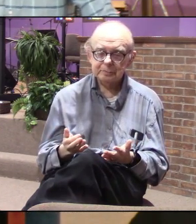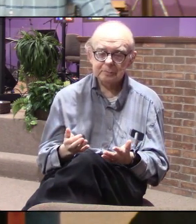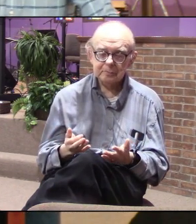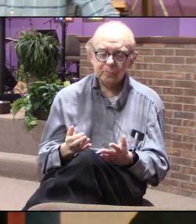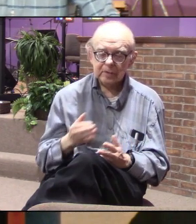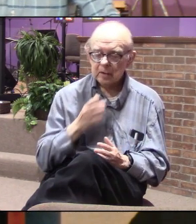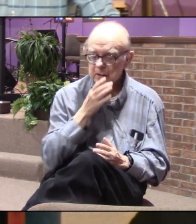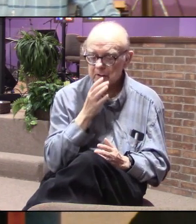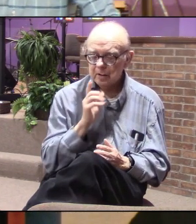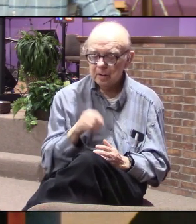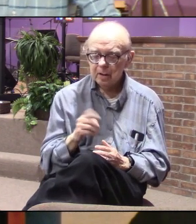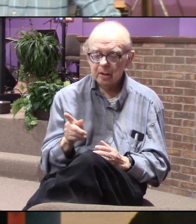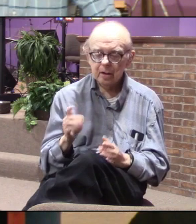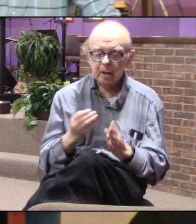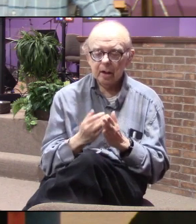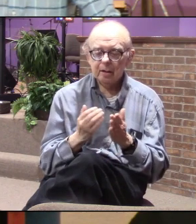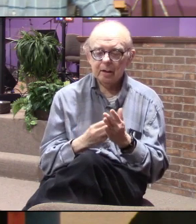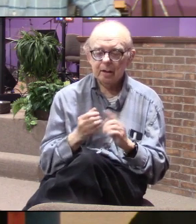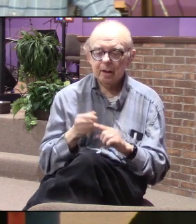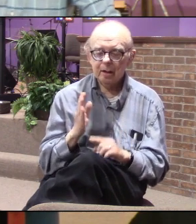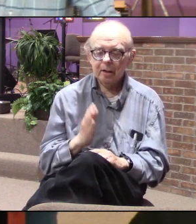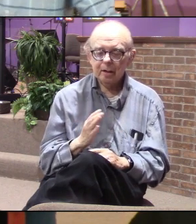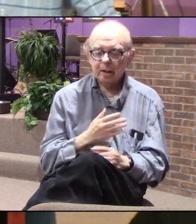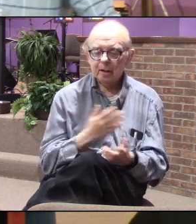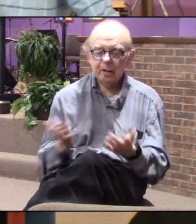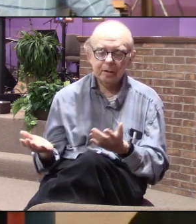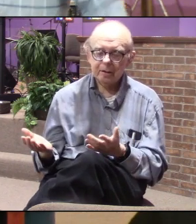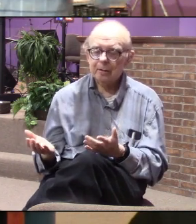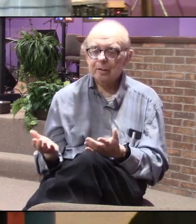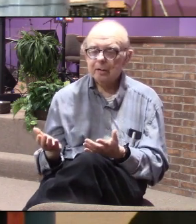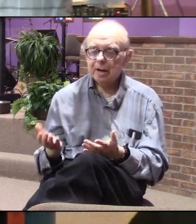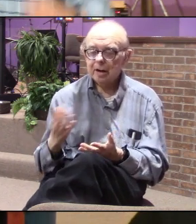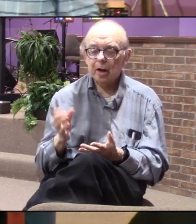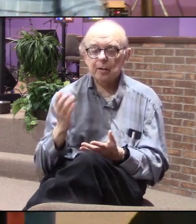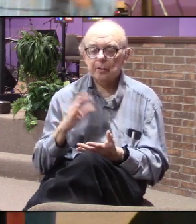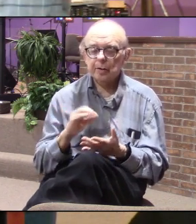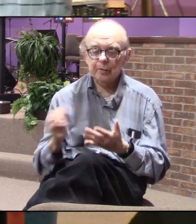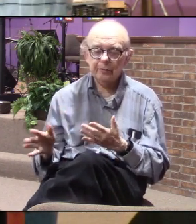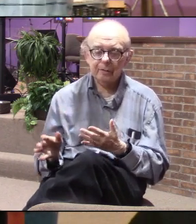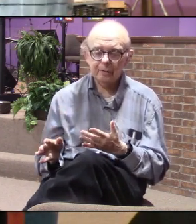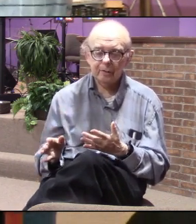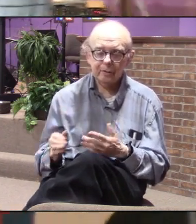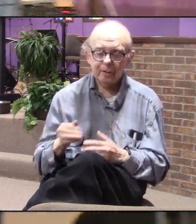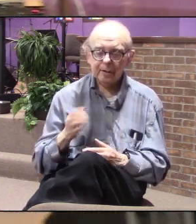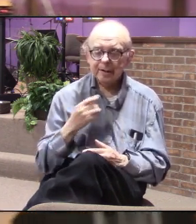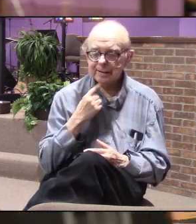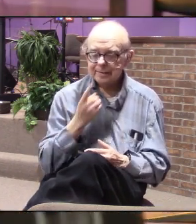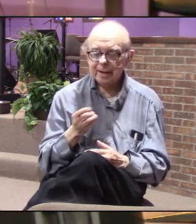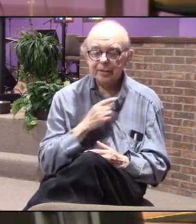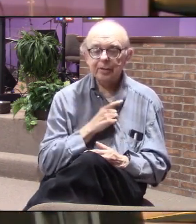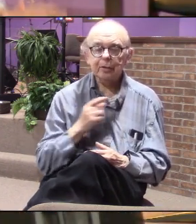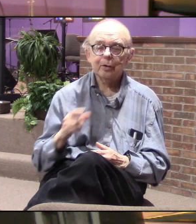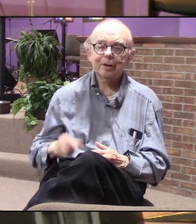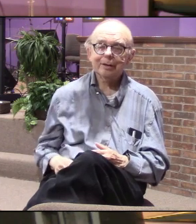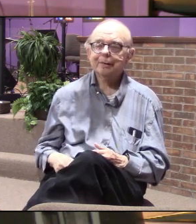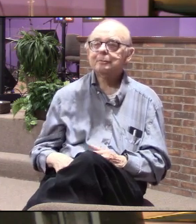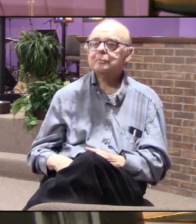She could have told you, I've got a message from God. I brought you in, I can take you out. God, thus saith the Lord.